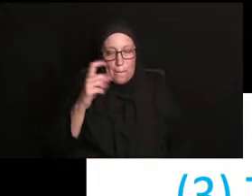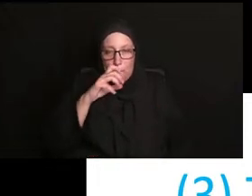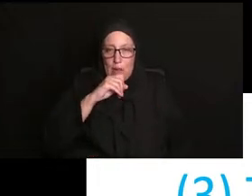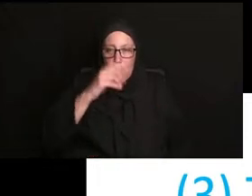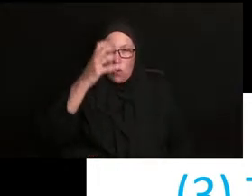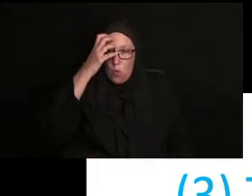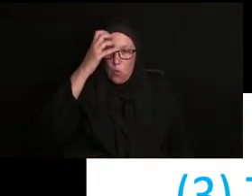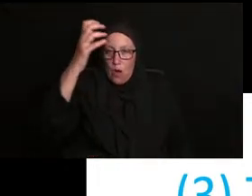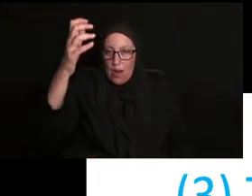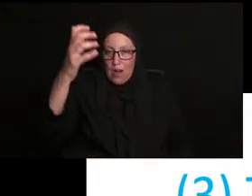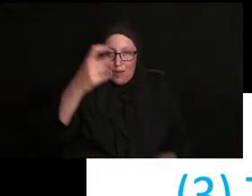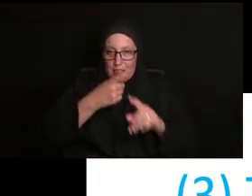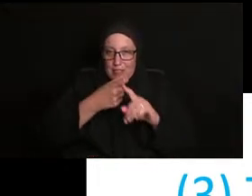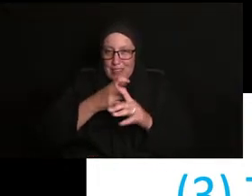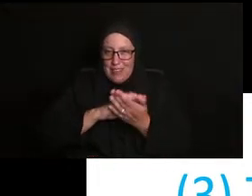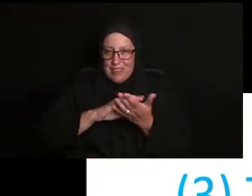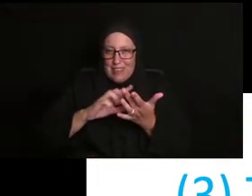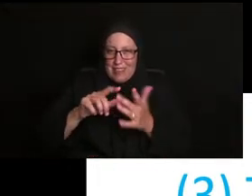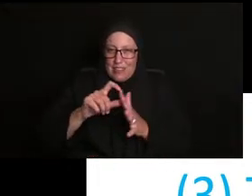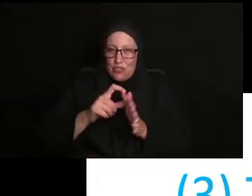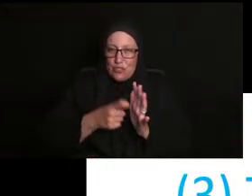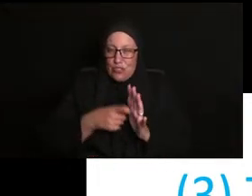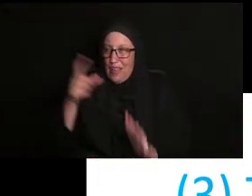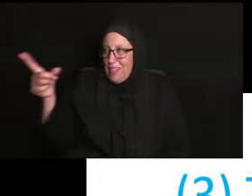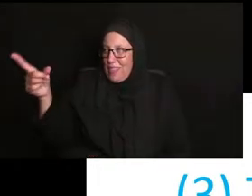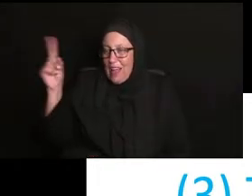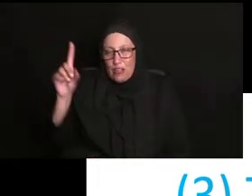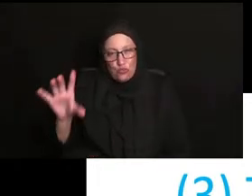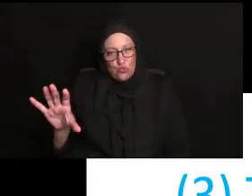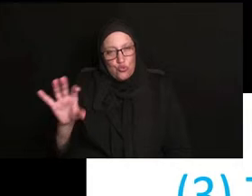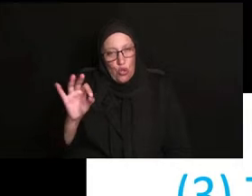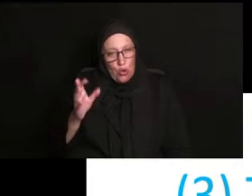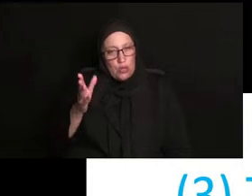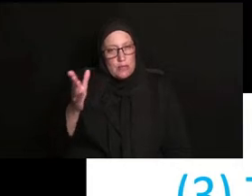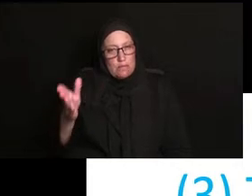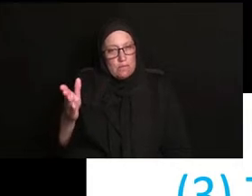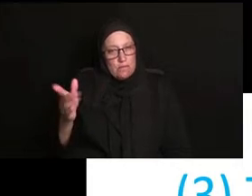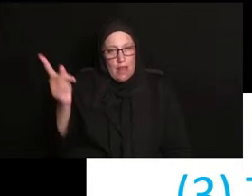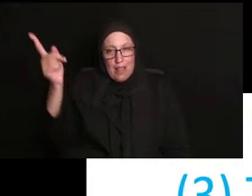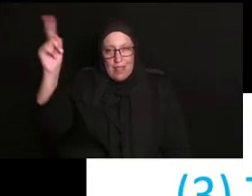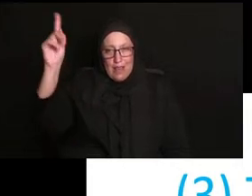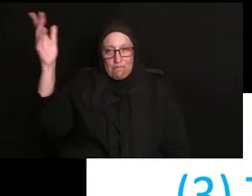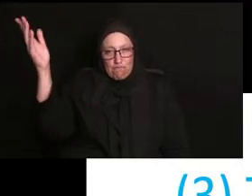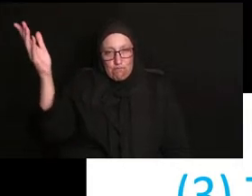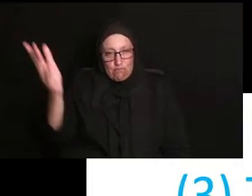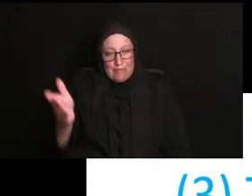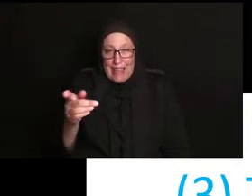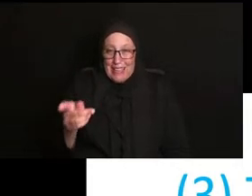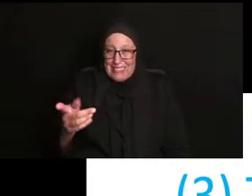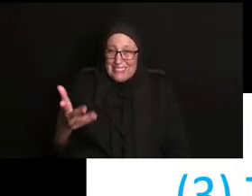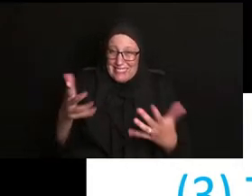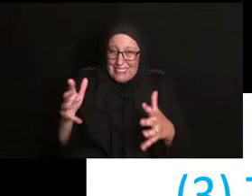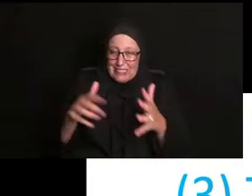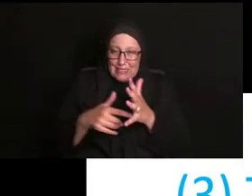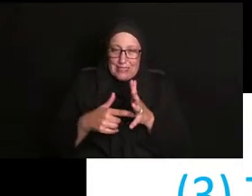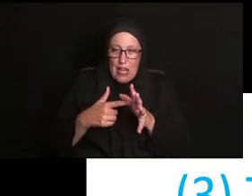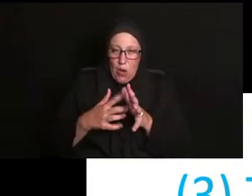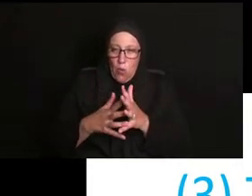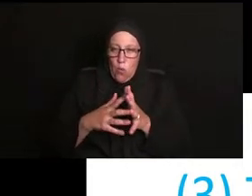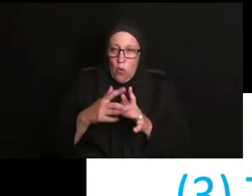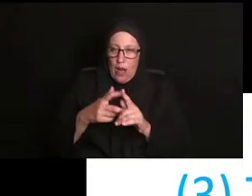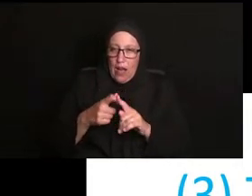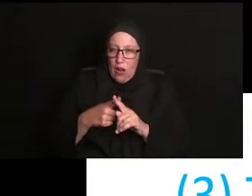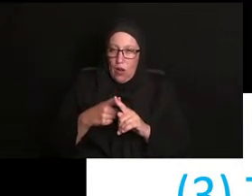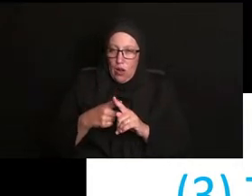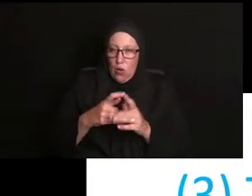Allah and he had knowledge from Allah and he did tawakkul in Allah and he followed this man